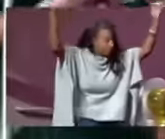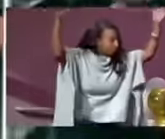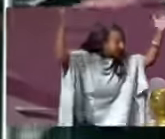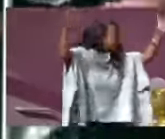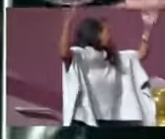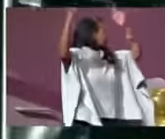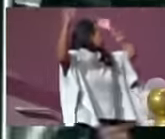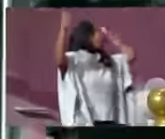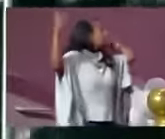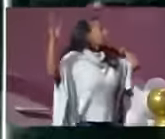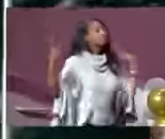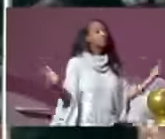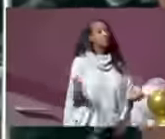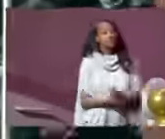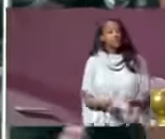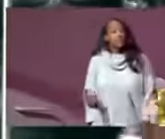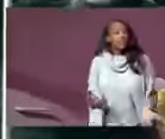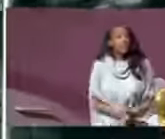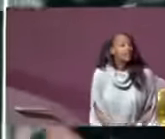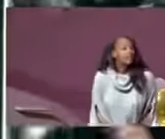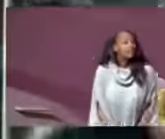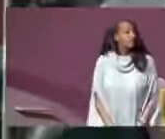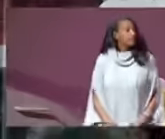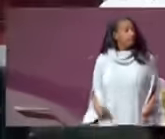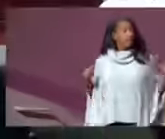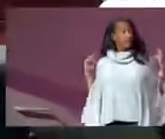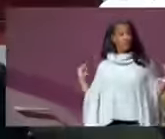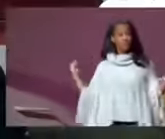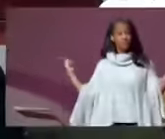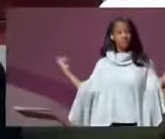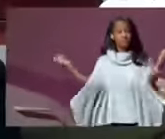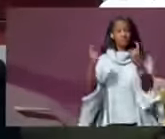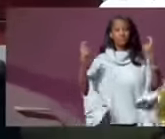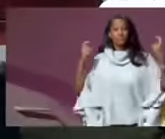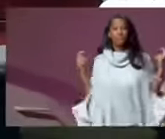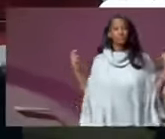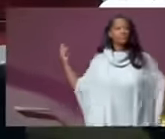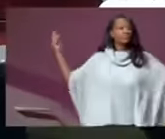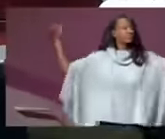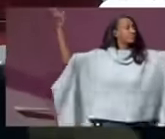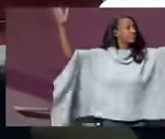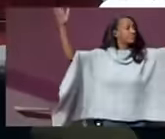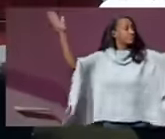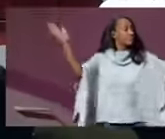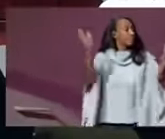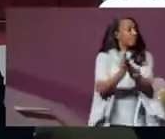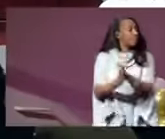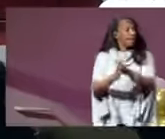Hallelujah. Hallelujah. Hallelujah.